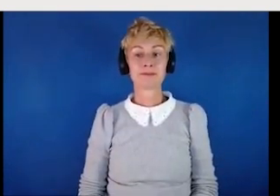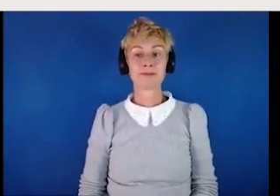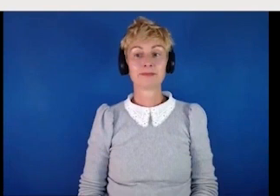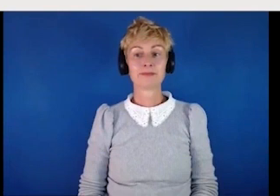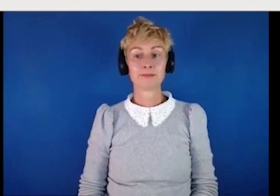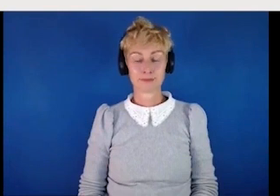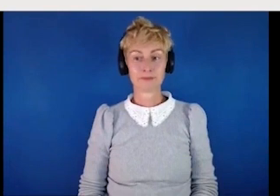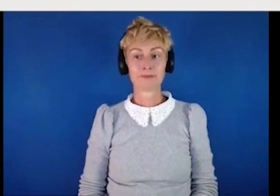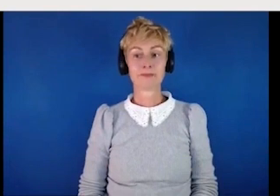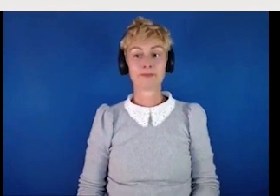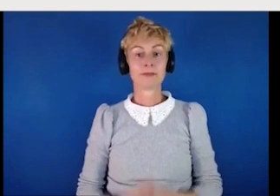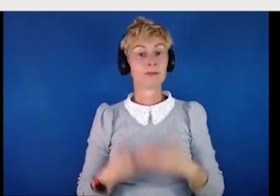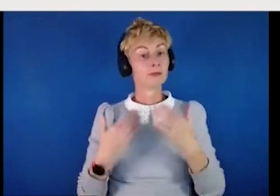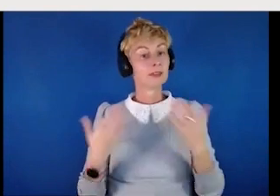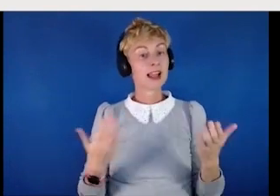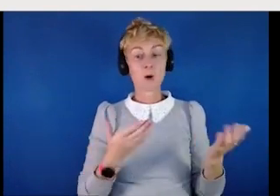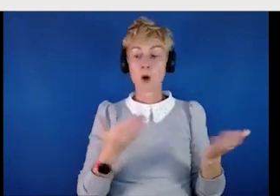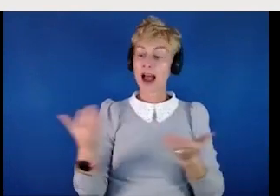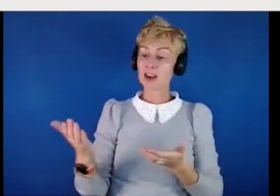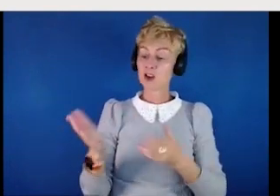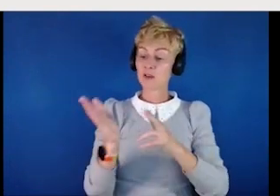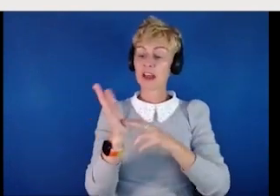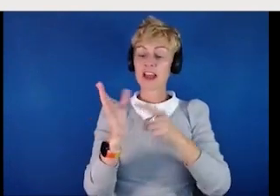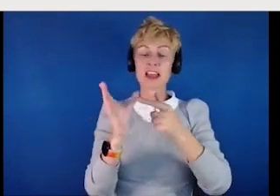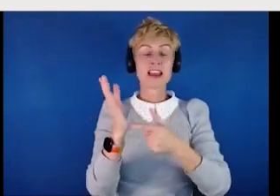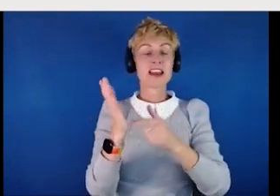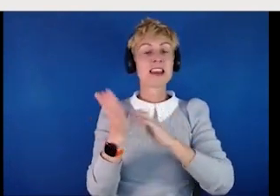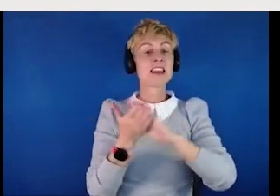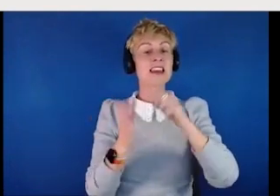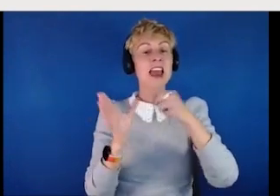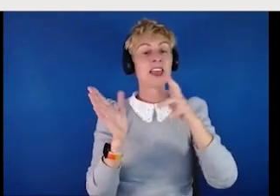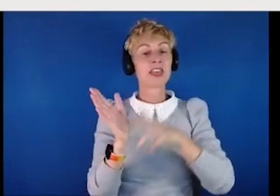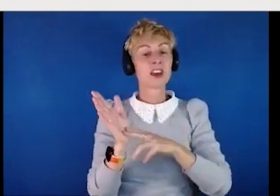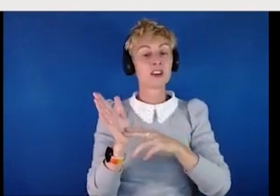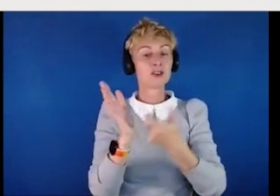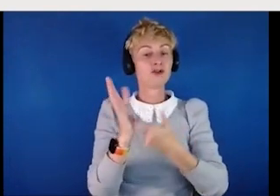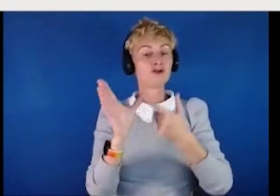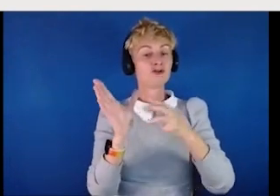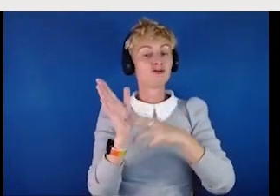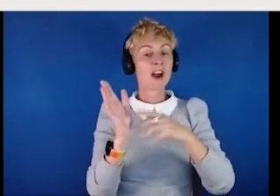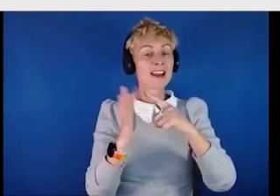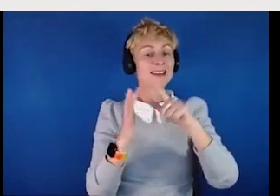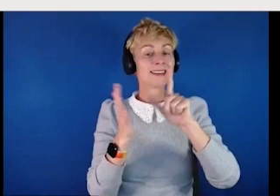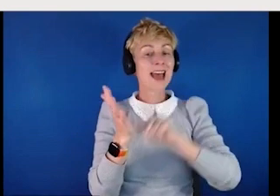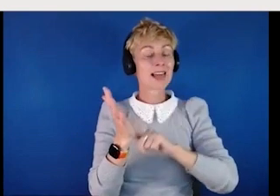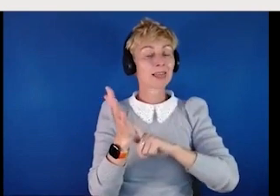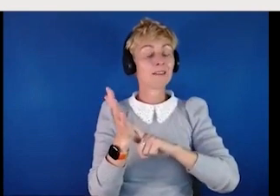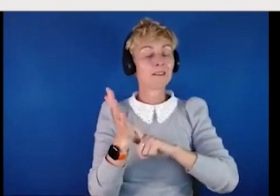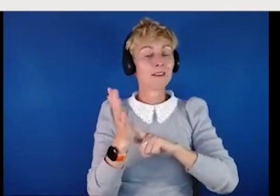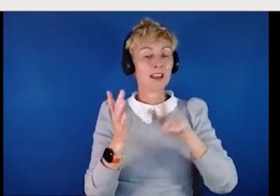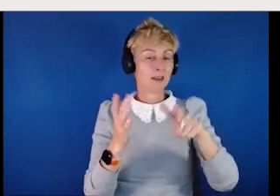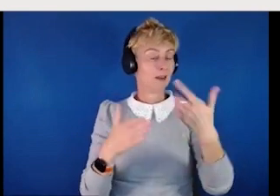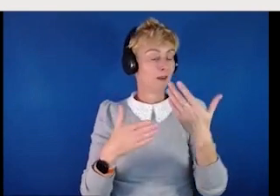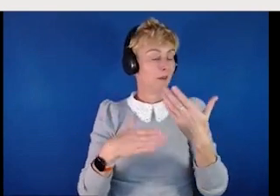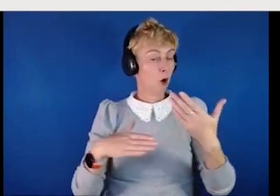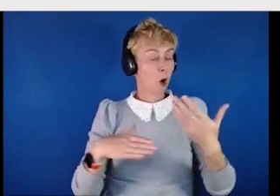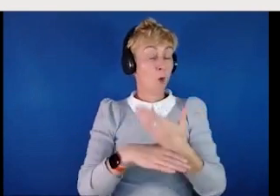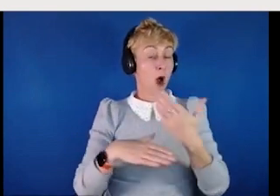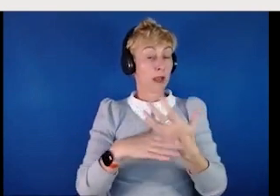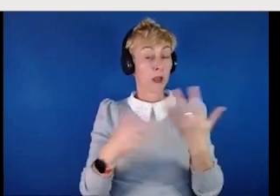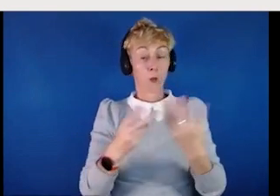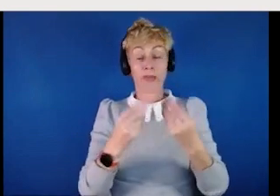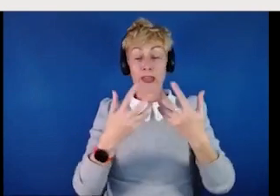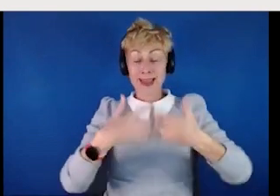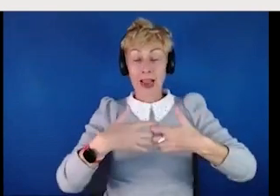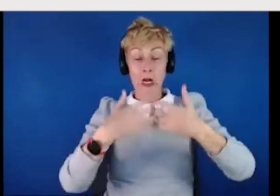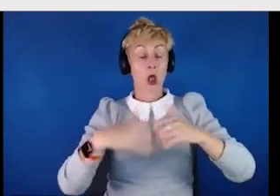I'm now going to hand over to Nathan Rendell, who is working tirelessly behind the scenes, helping us out with the technology.